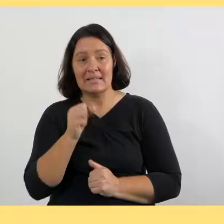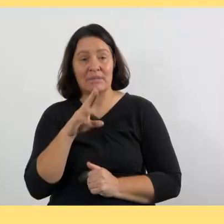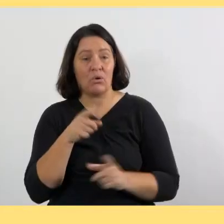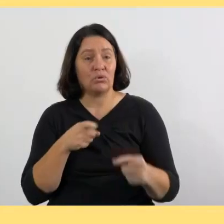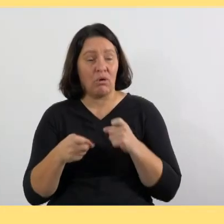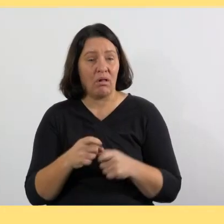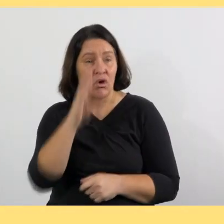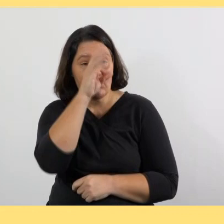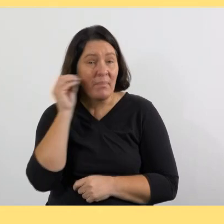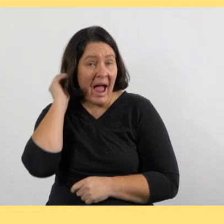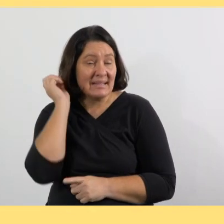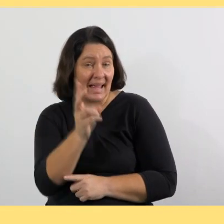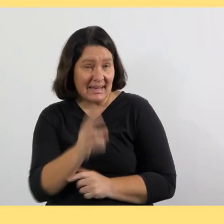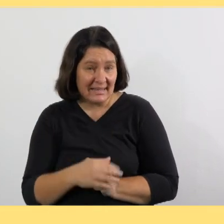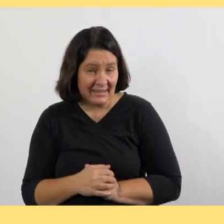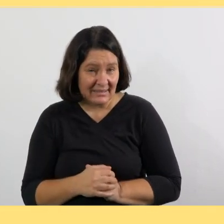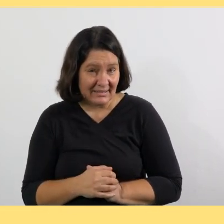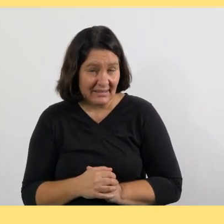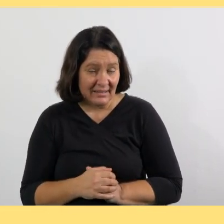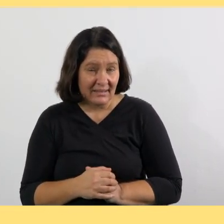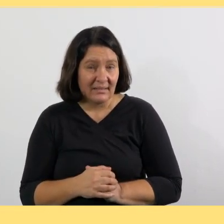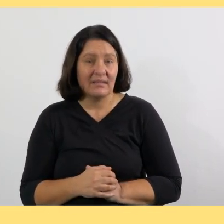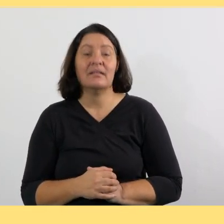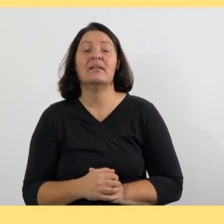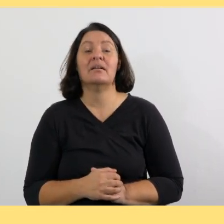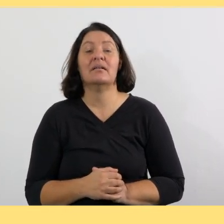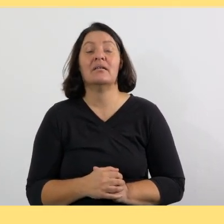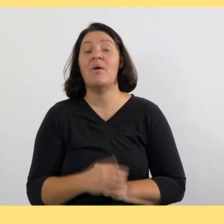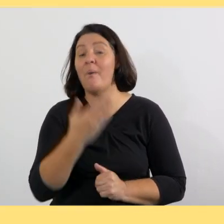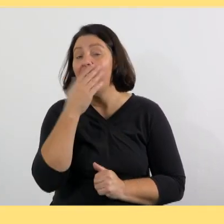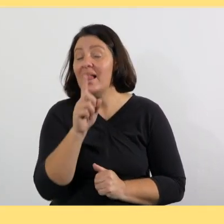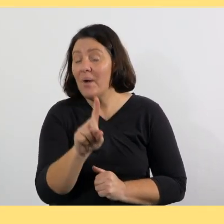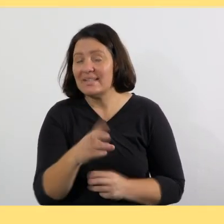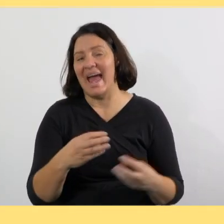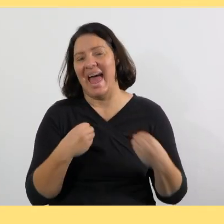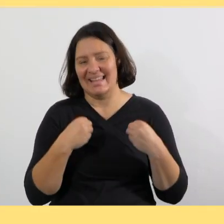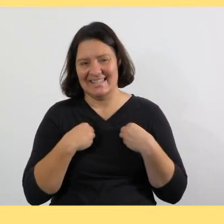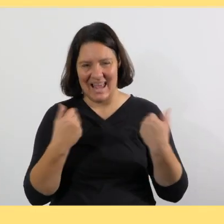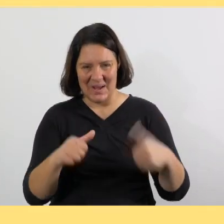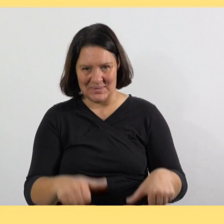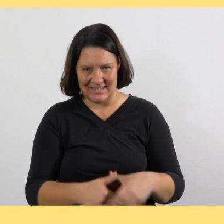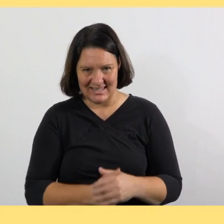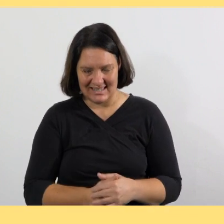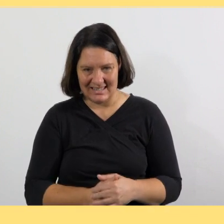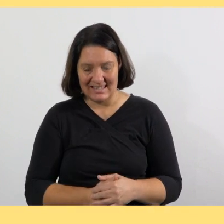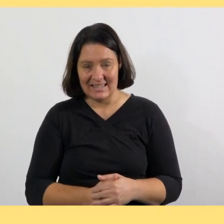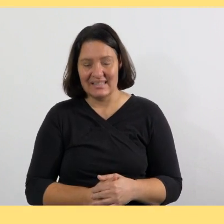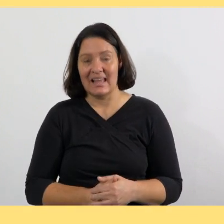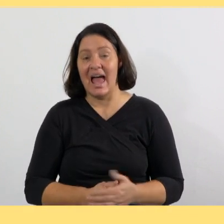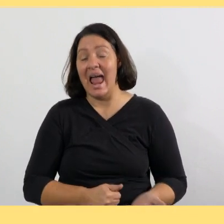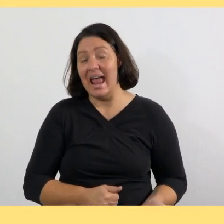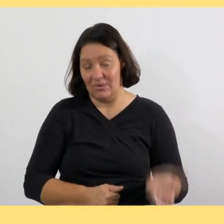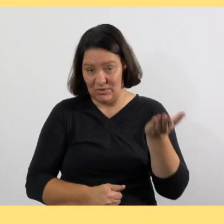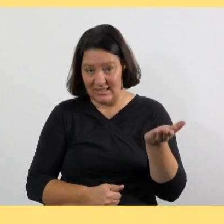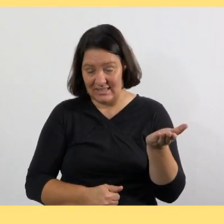debtors control, I'll remind you again, it is by now you know, it's an asset. It increases